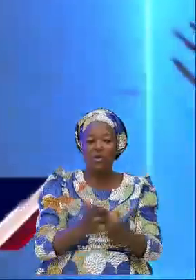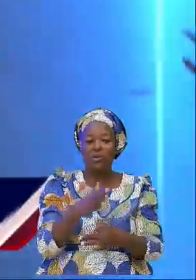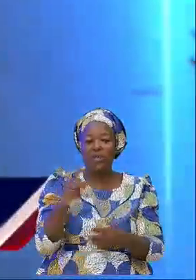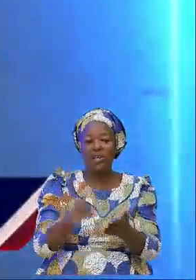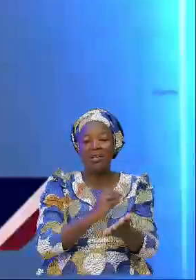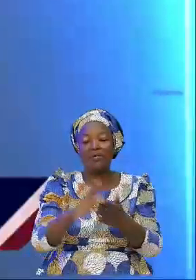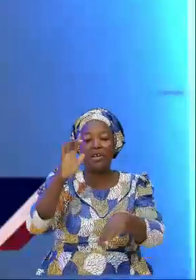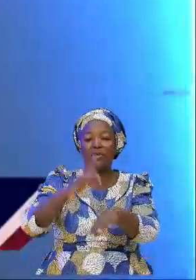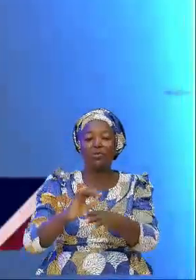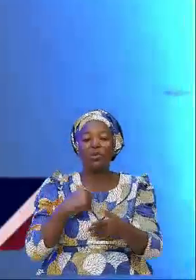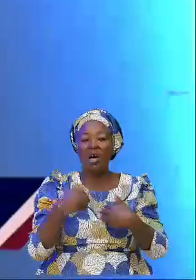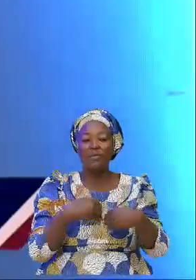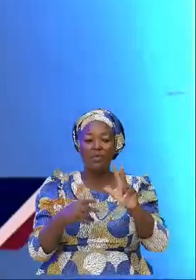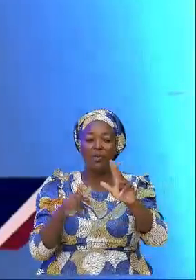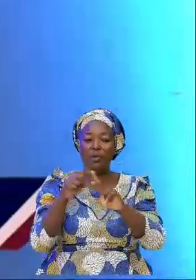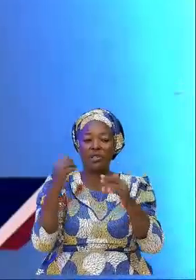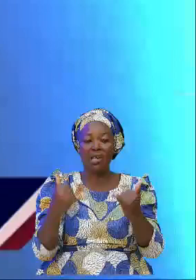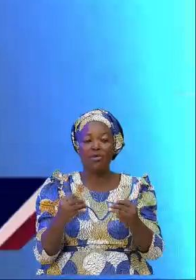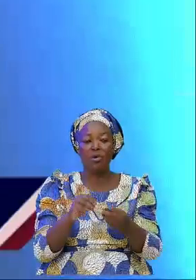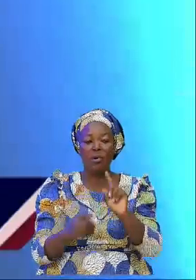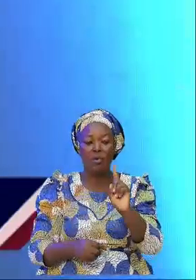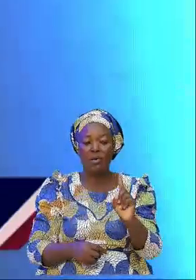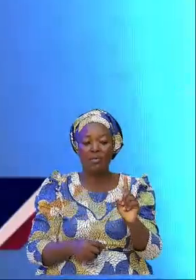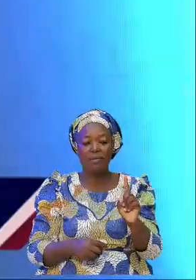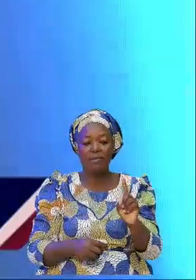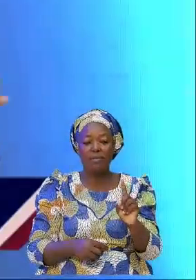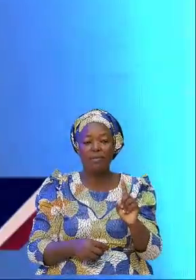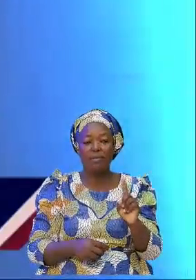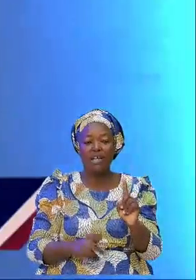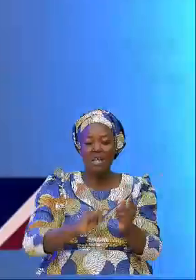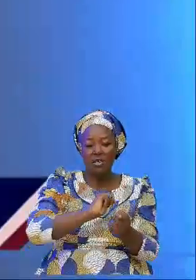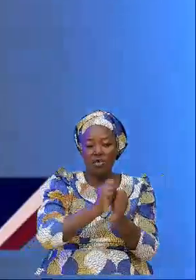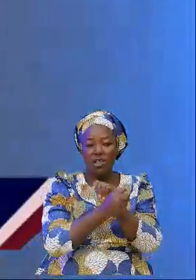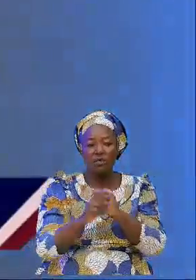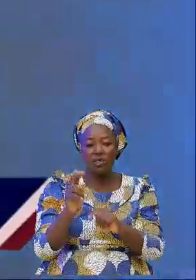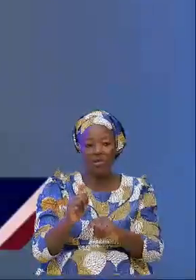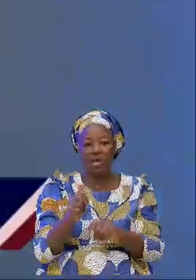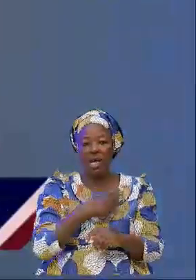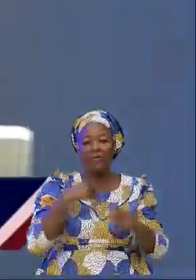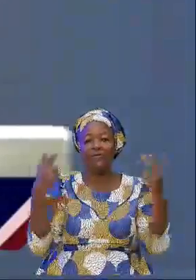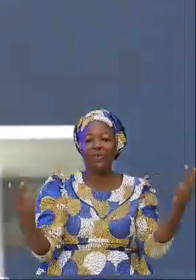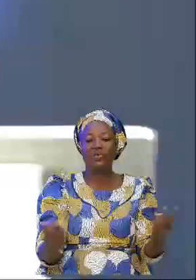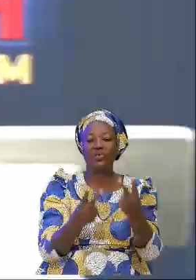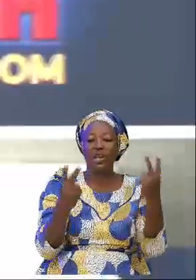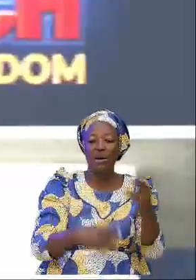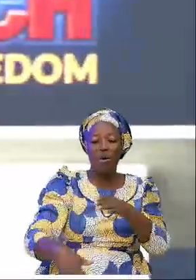Becoming unconquerable through the divine touch. Three things we're looking at. Number